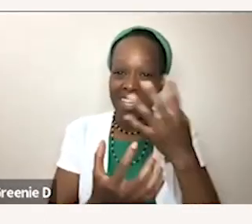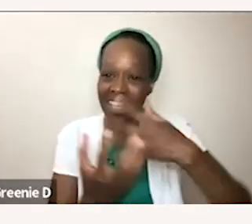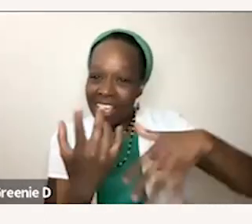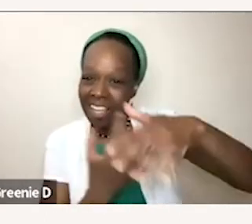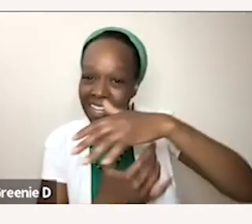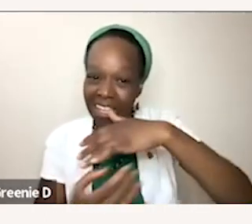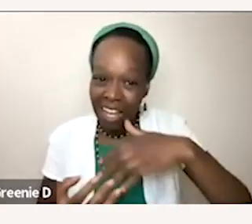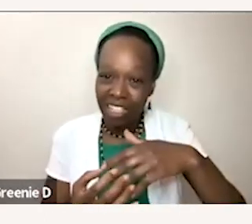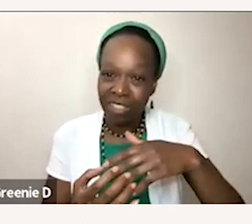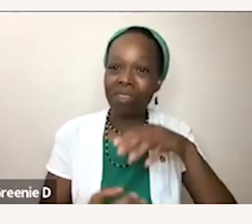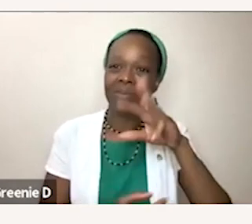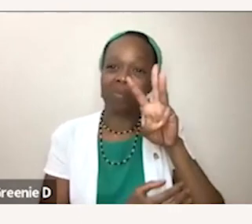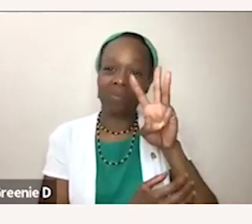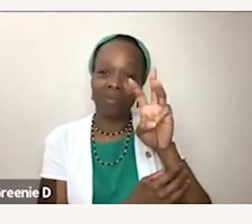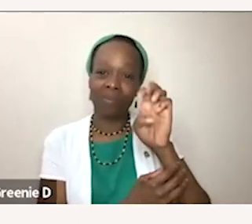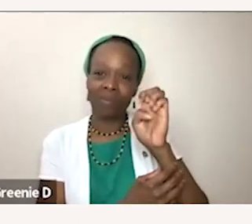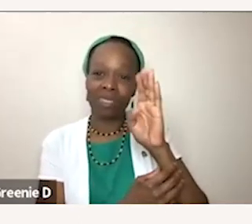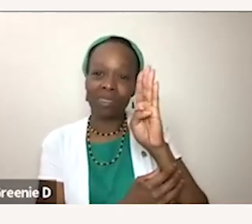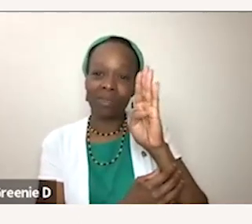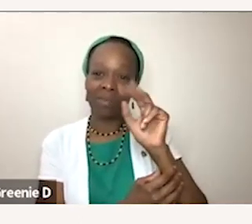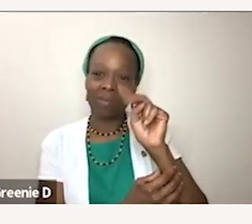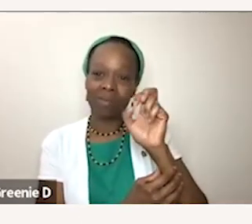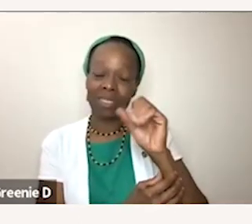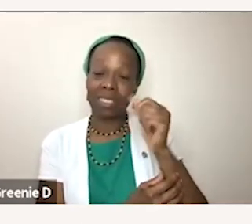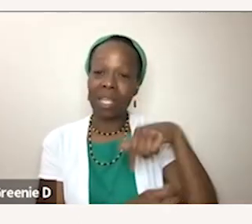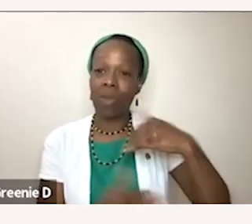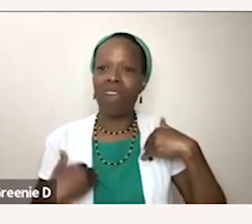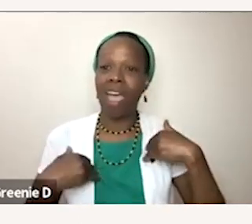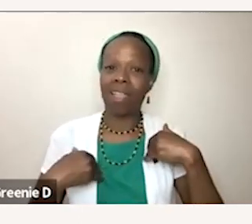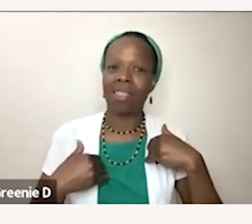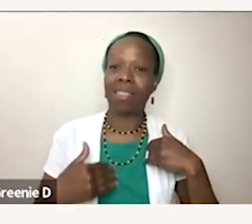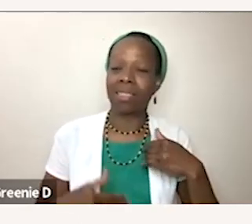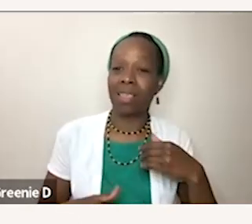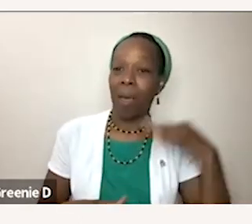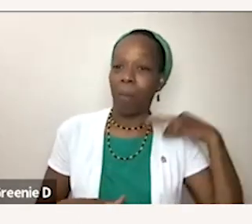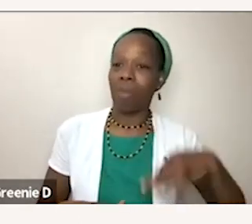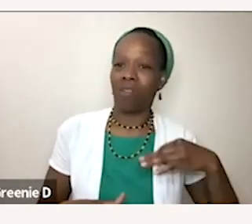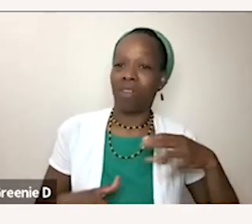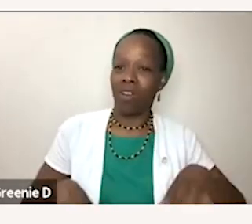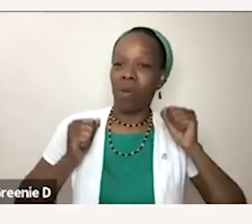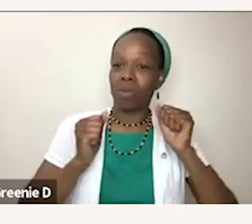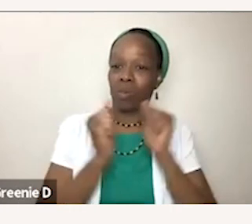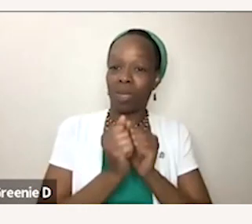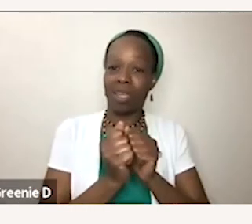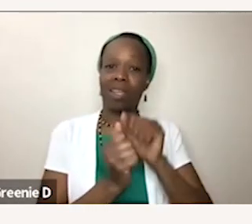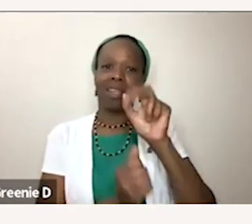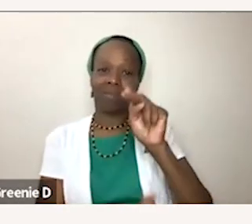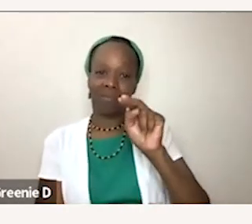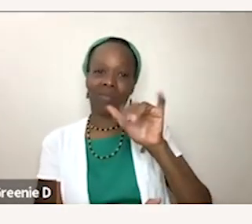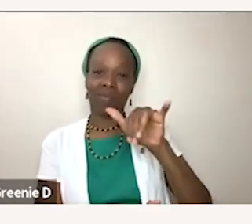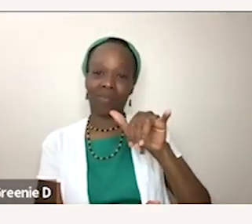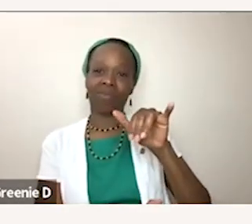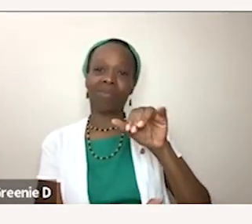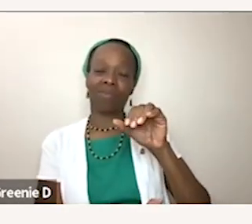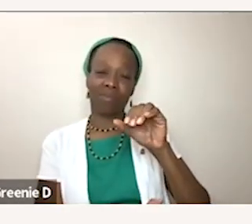of hosting with the NYCDOE. And we've really enjoyed that. It really